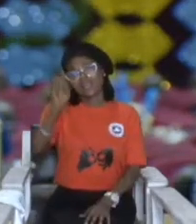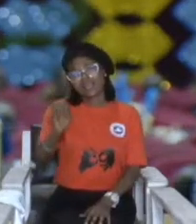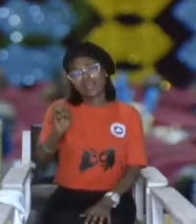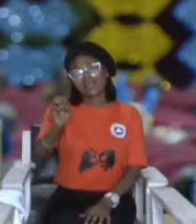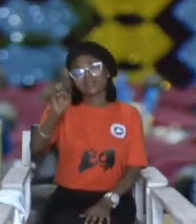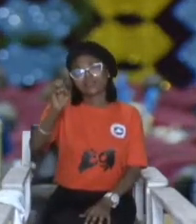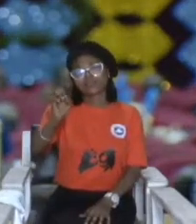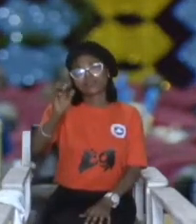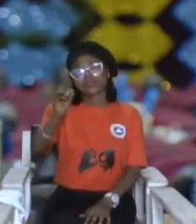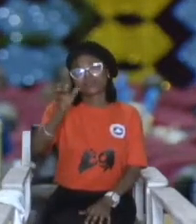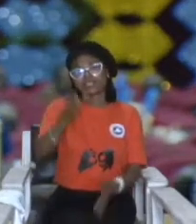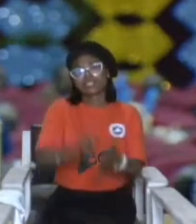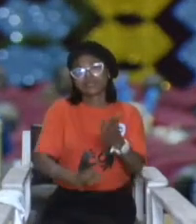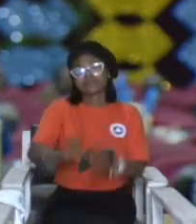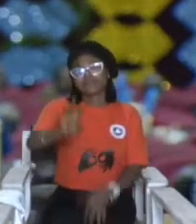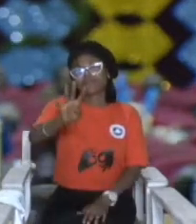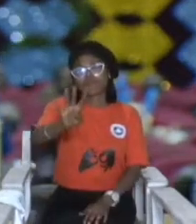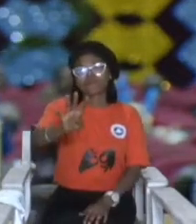Exodus chapter 4.